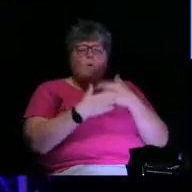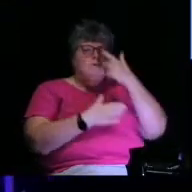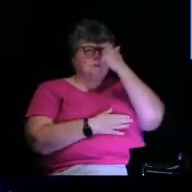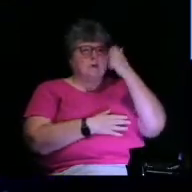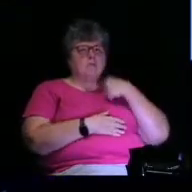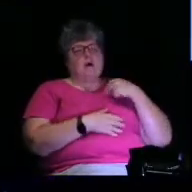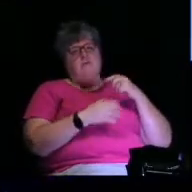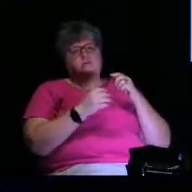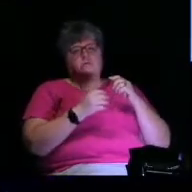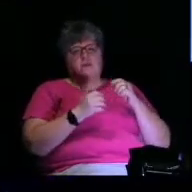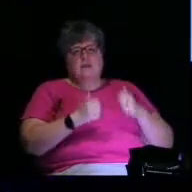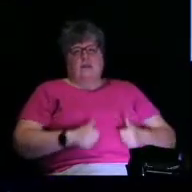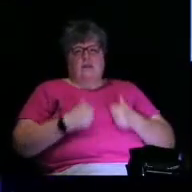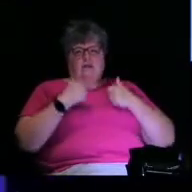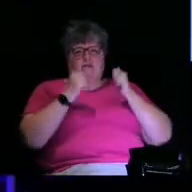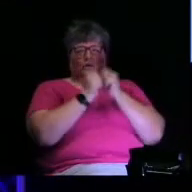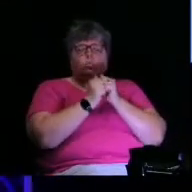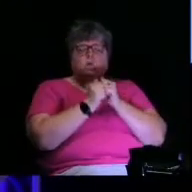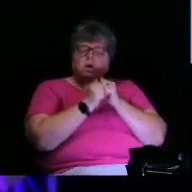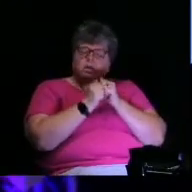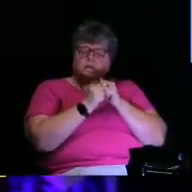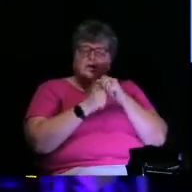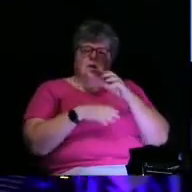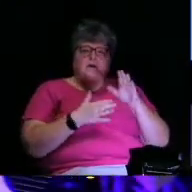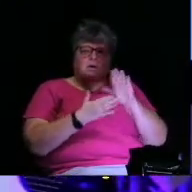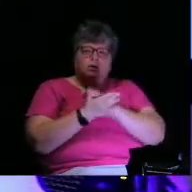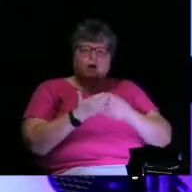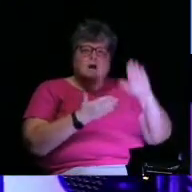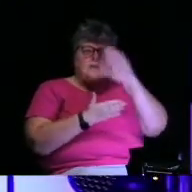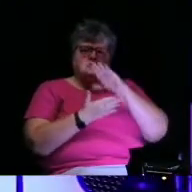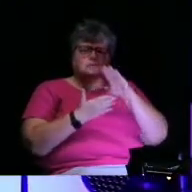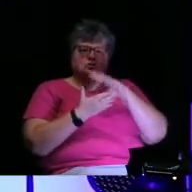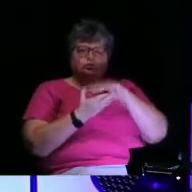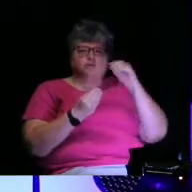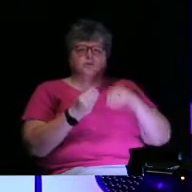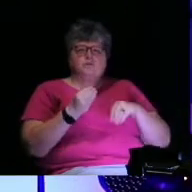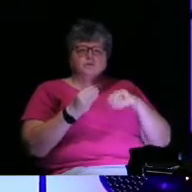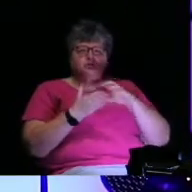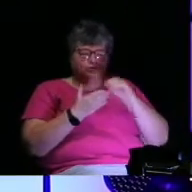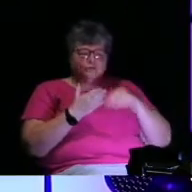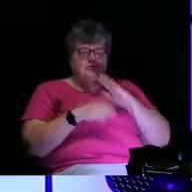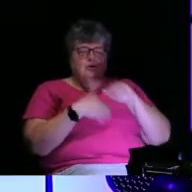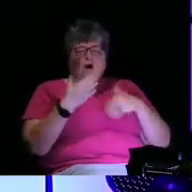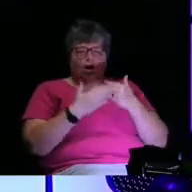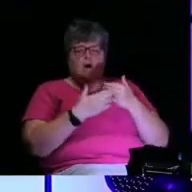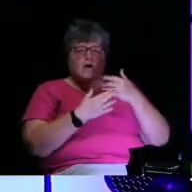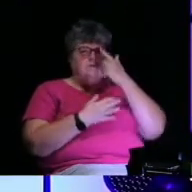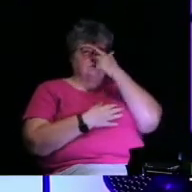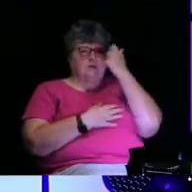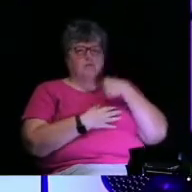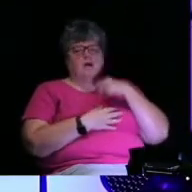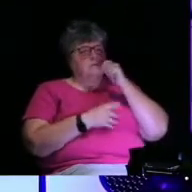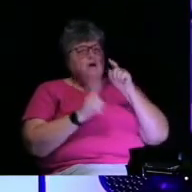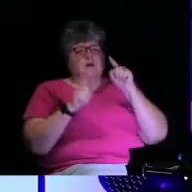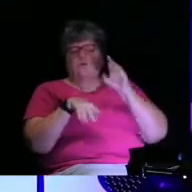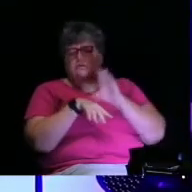students in a dorm in West Yellowstone, Montana, with 3 days off a week, just a recipe for disaster. I wasn't going to